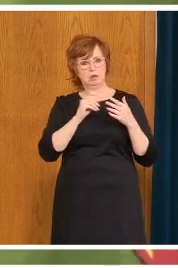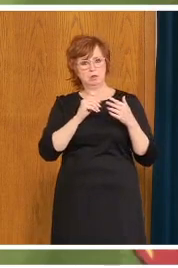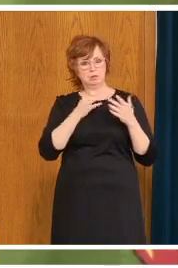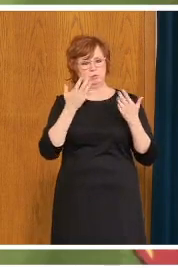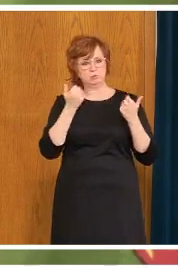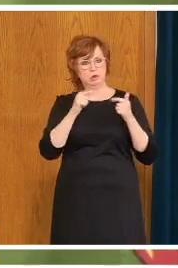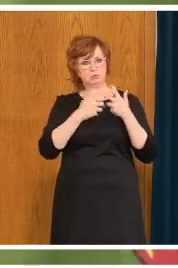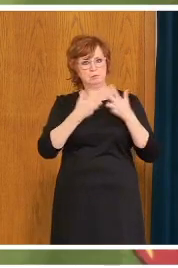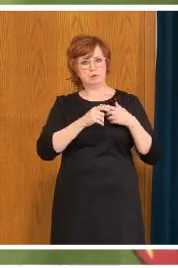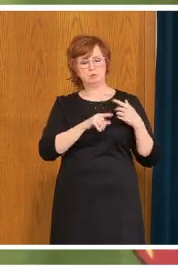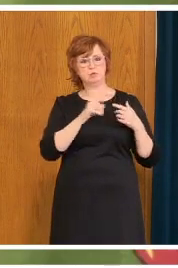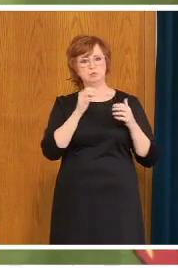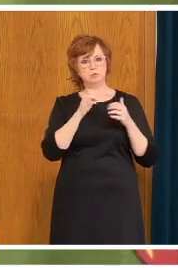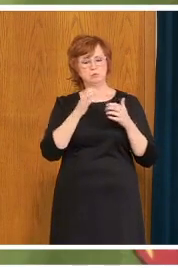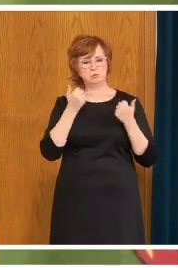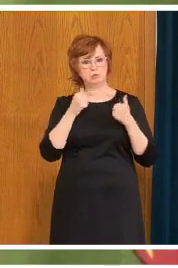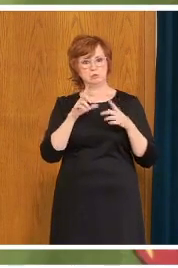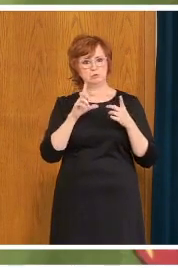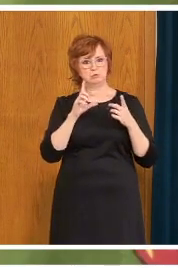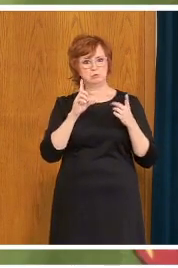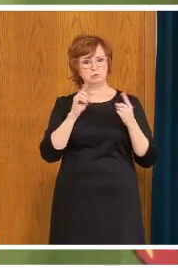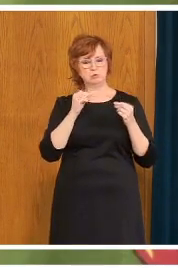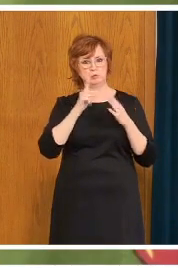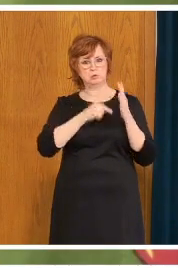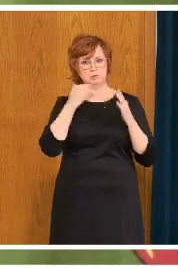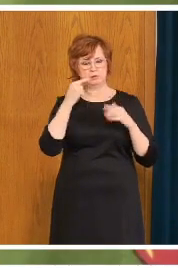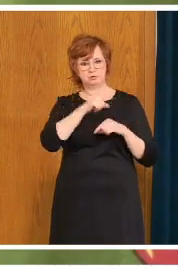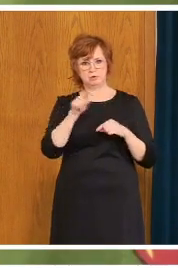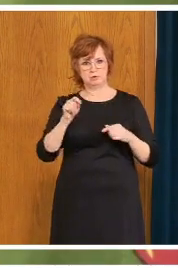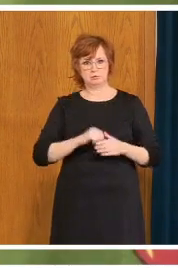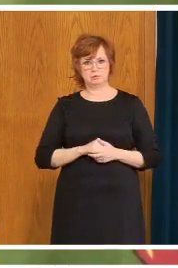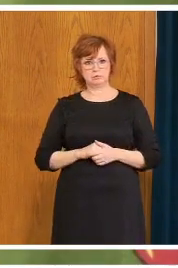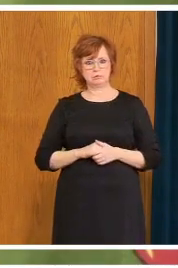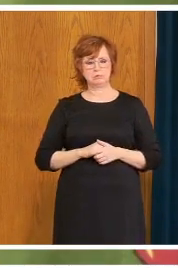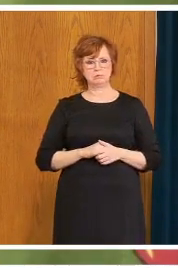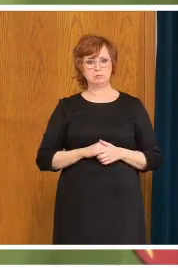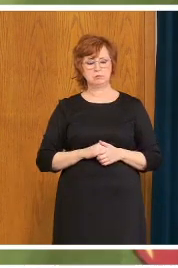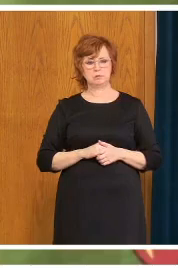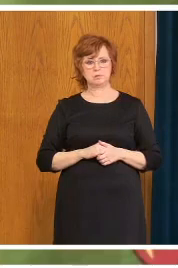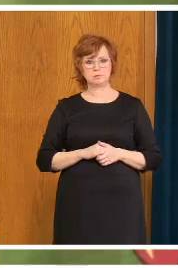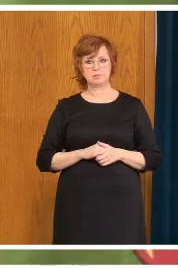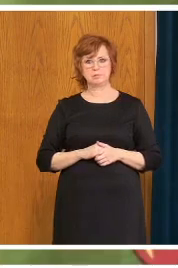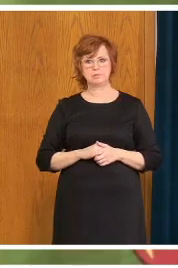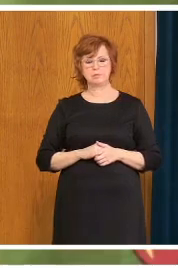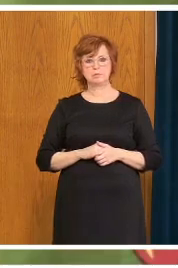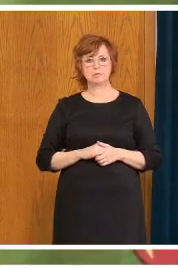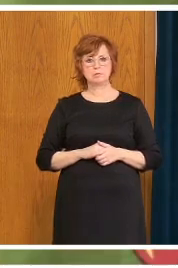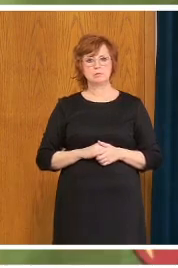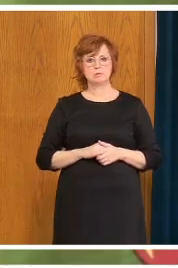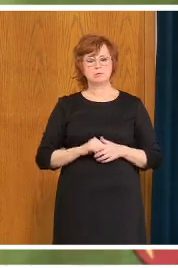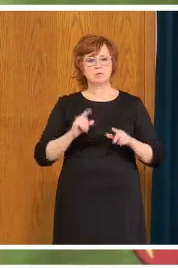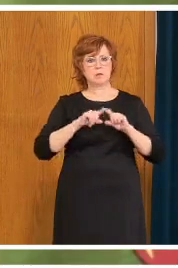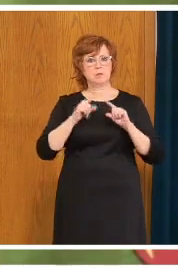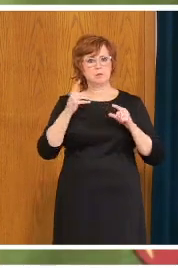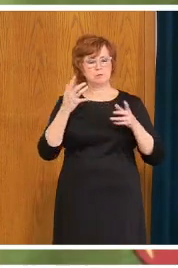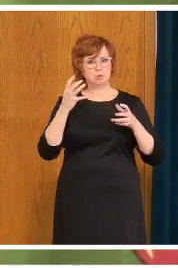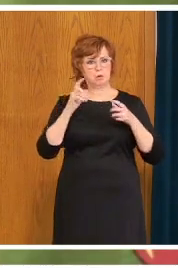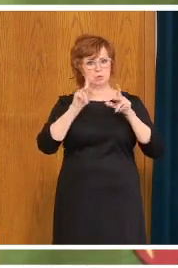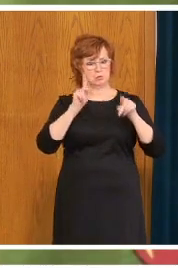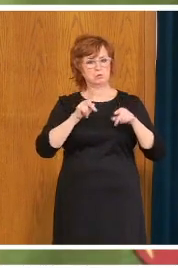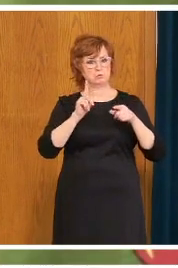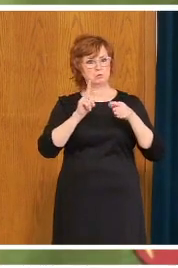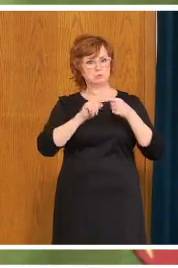booking a vaccine or booking an appointment to be able to get into a clinic, we will give them the vaccine that